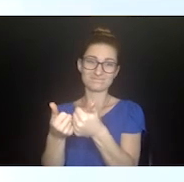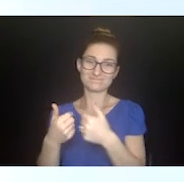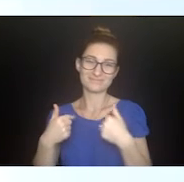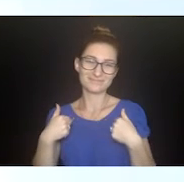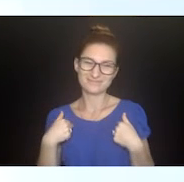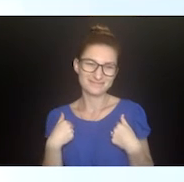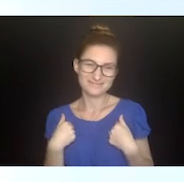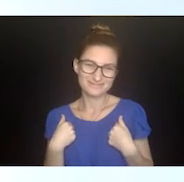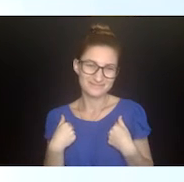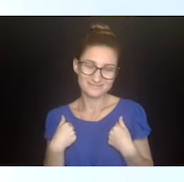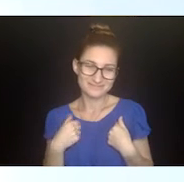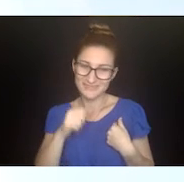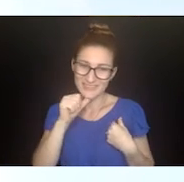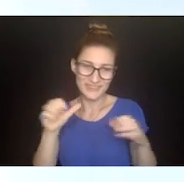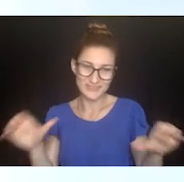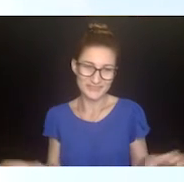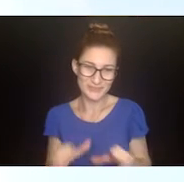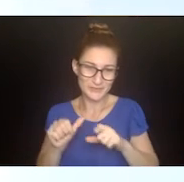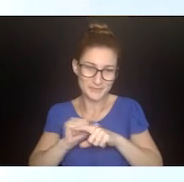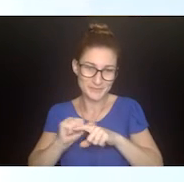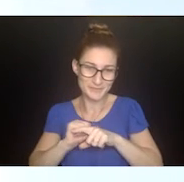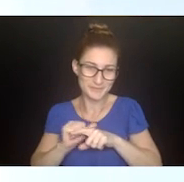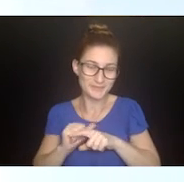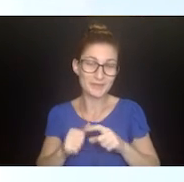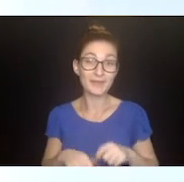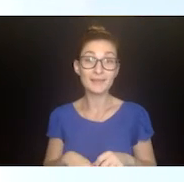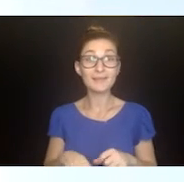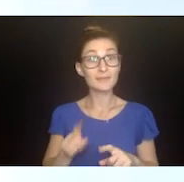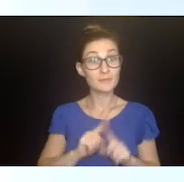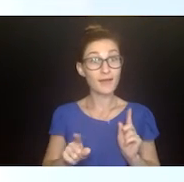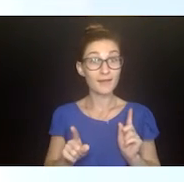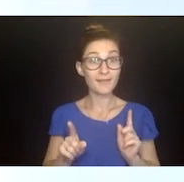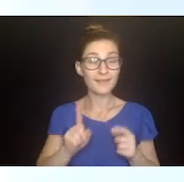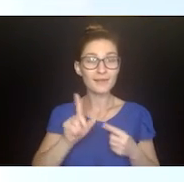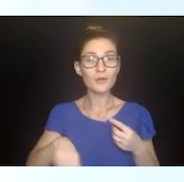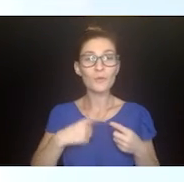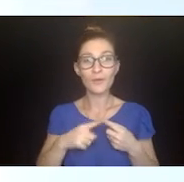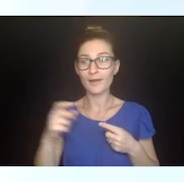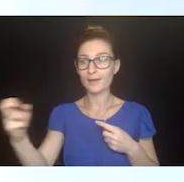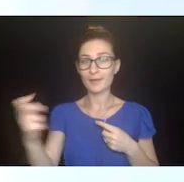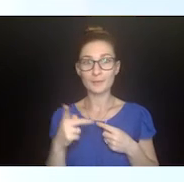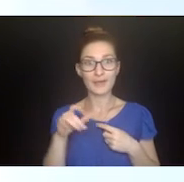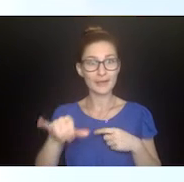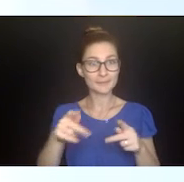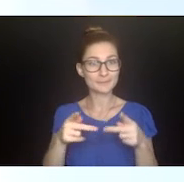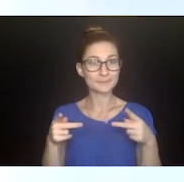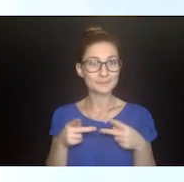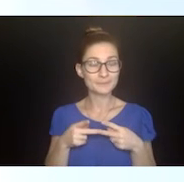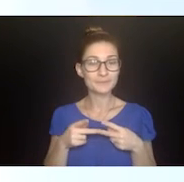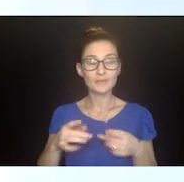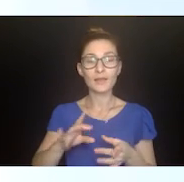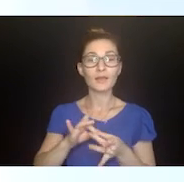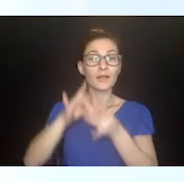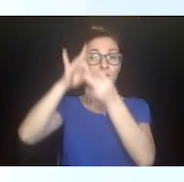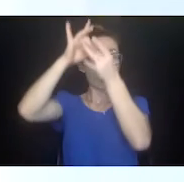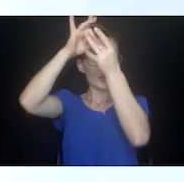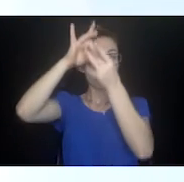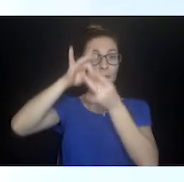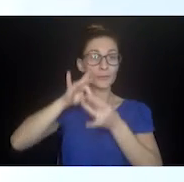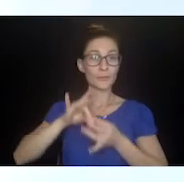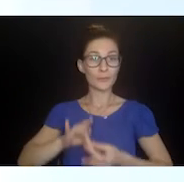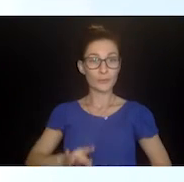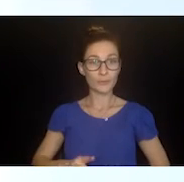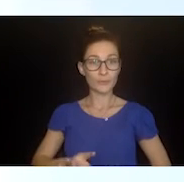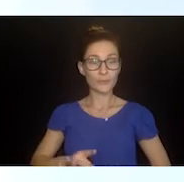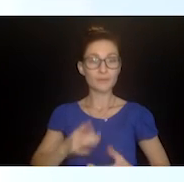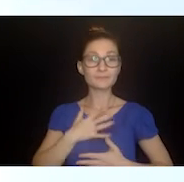play, and I don't do that. And yet when I come back to that place where I've grounded myself,